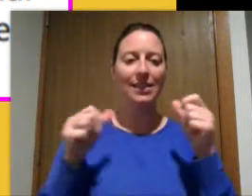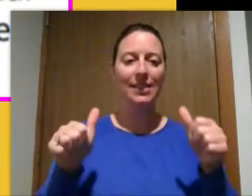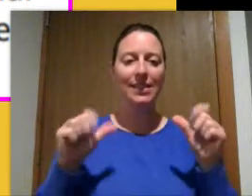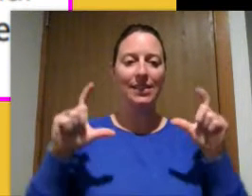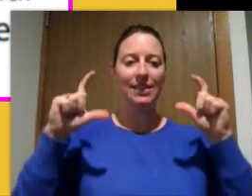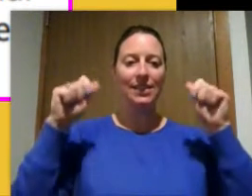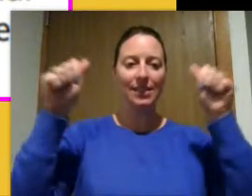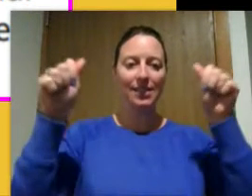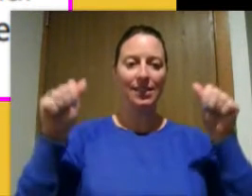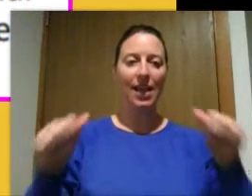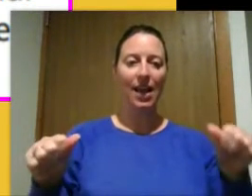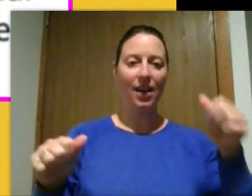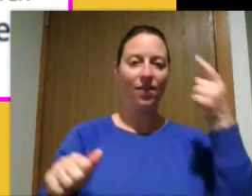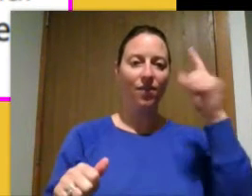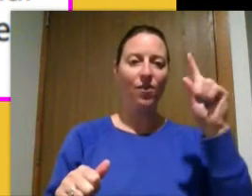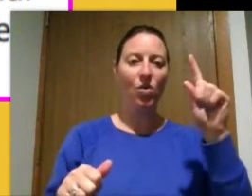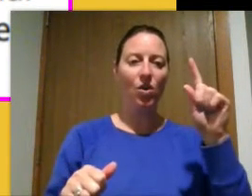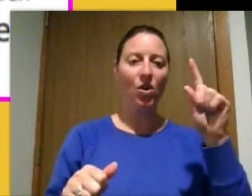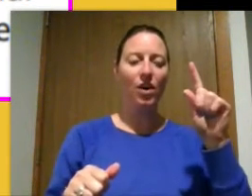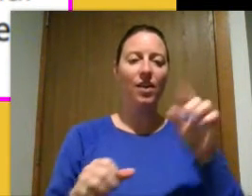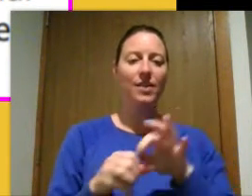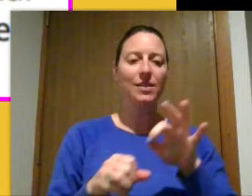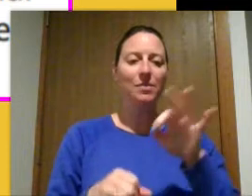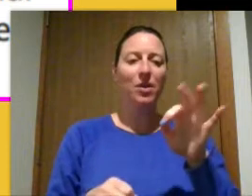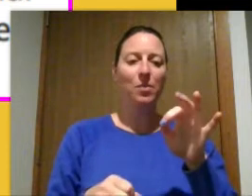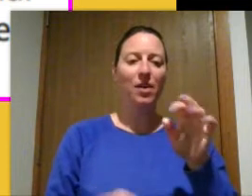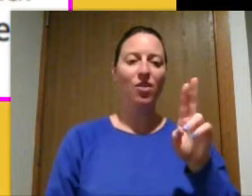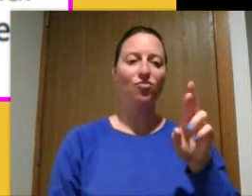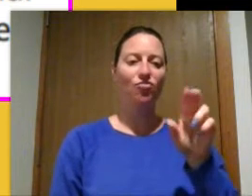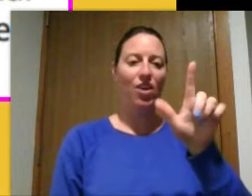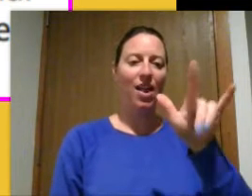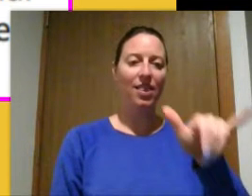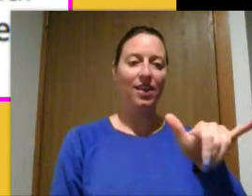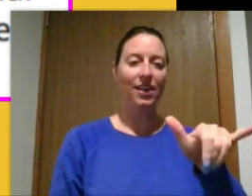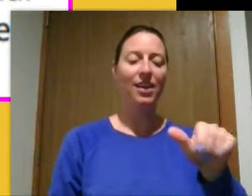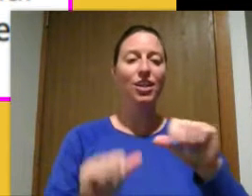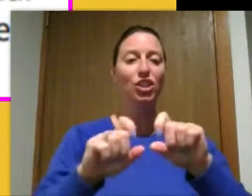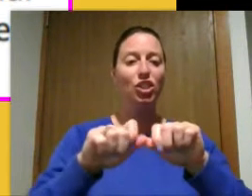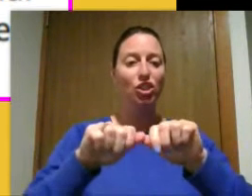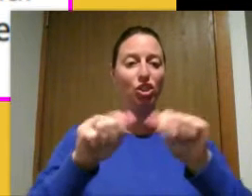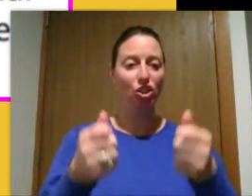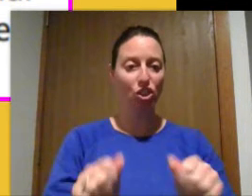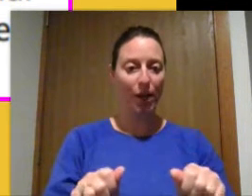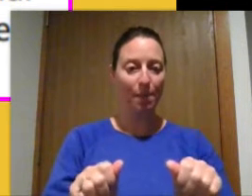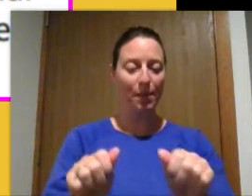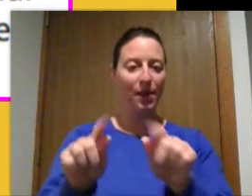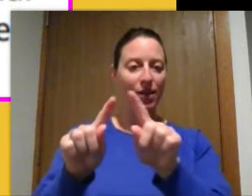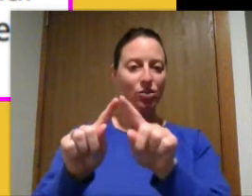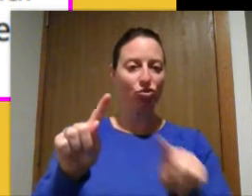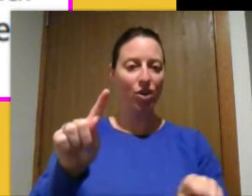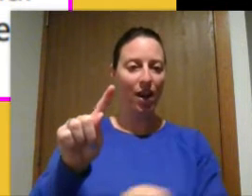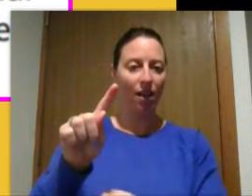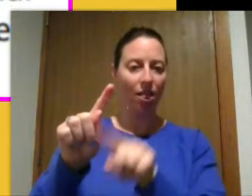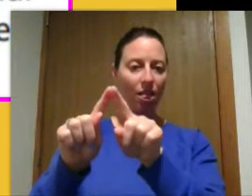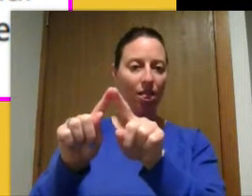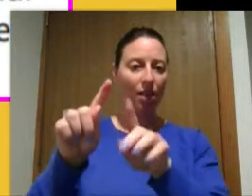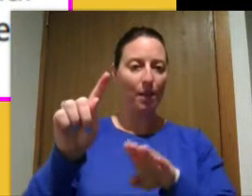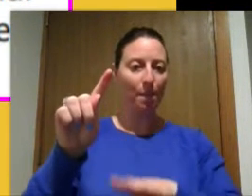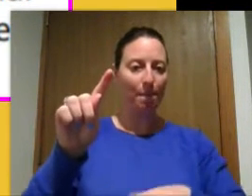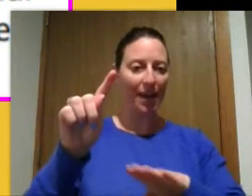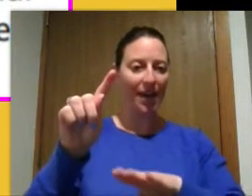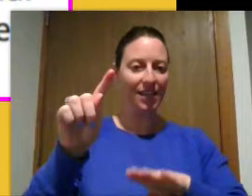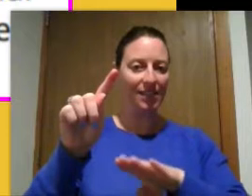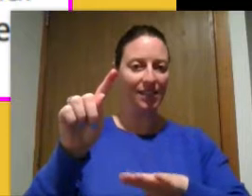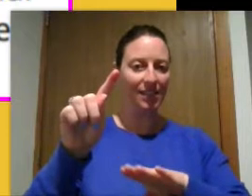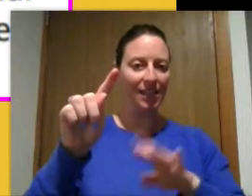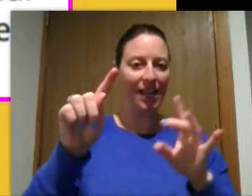the Spirit Week rally. The banner is in the shape of a triangle with the base of 8 inches and the height of